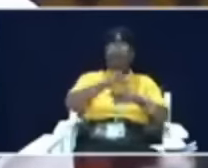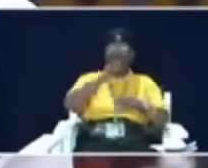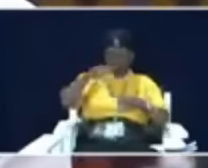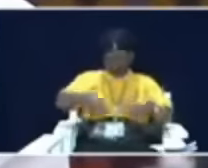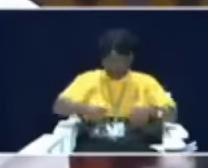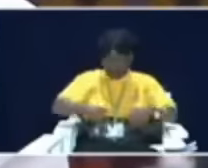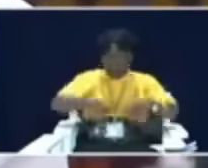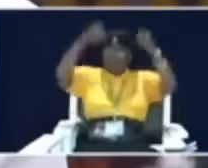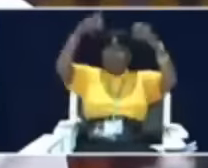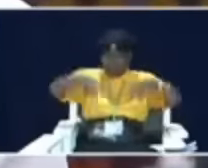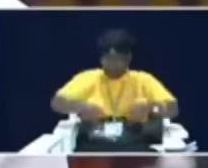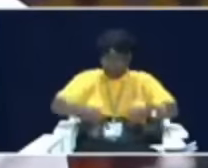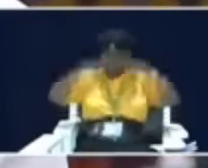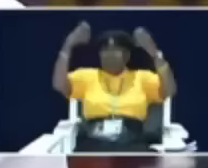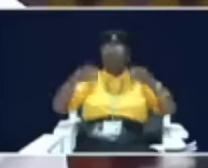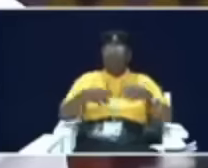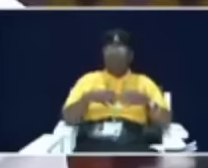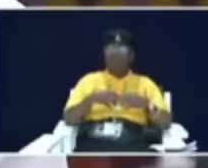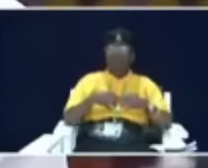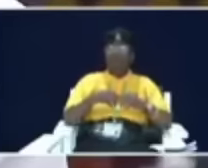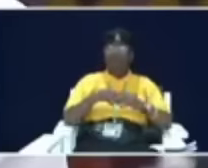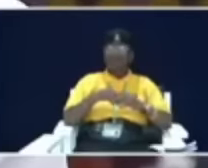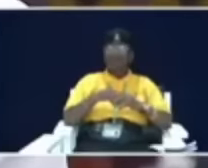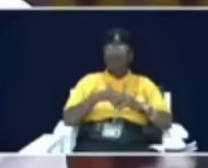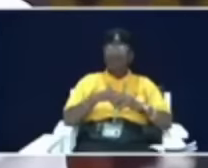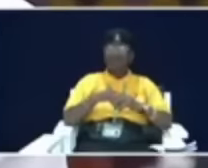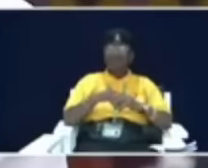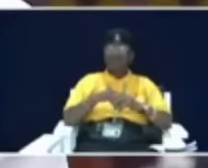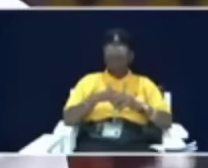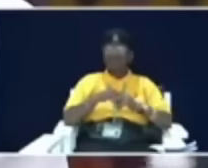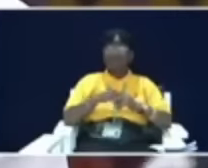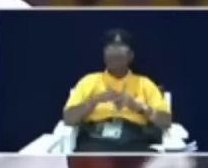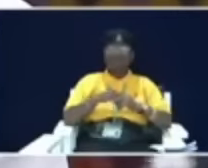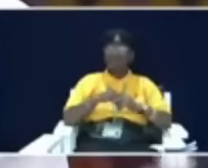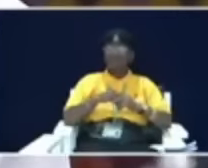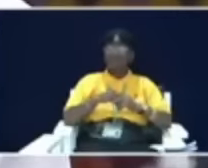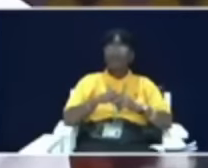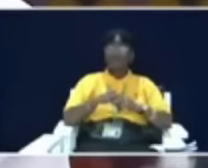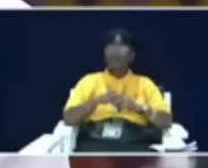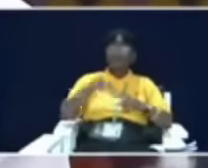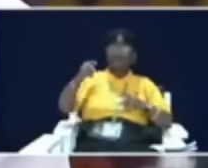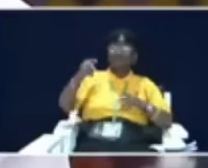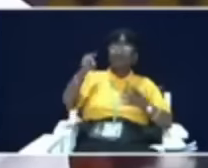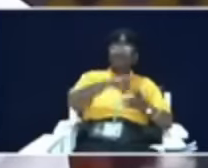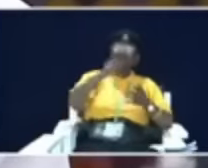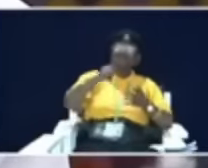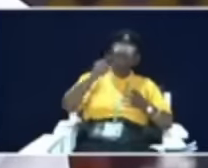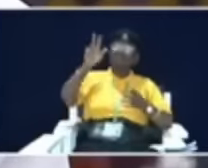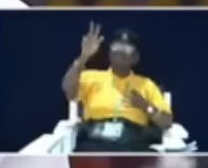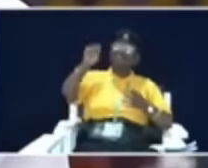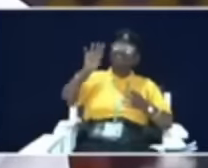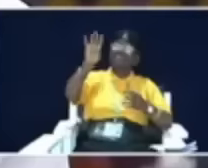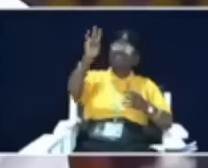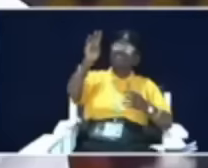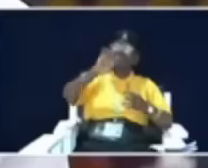Sin Psalm 37 from verse 8 to 9.